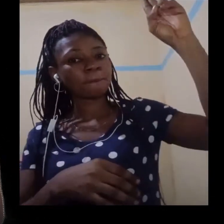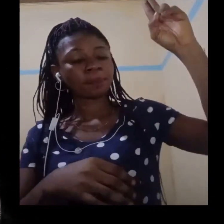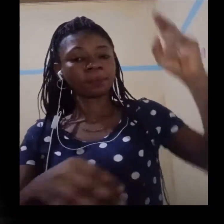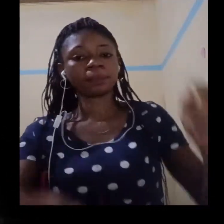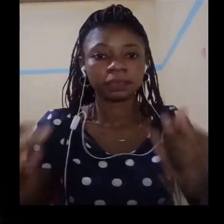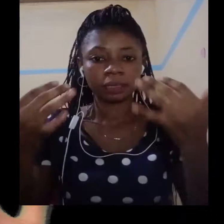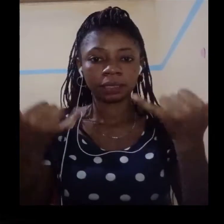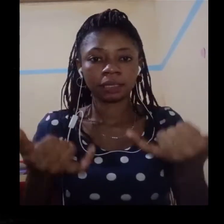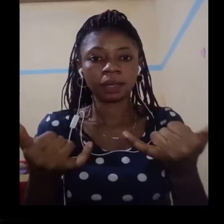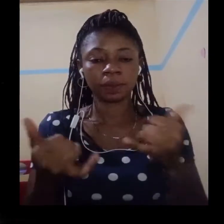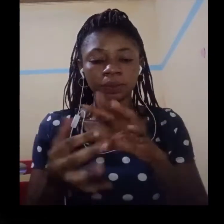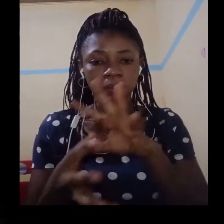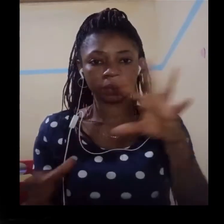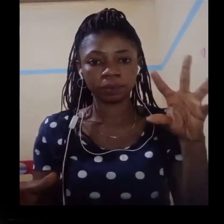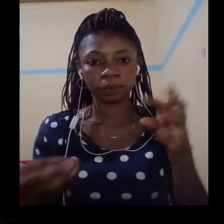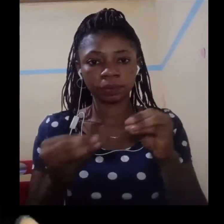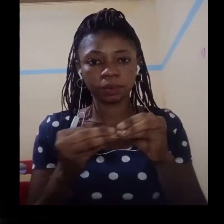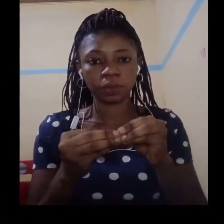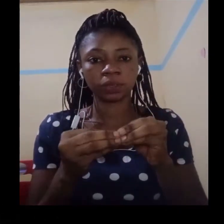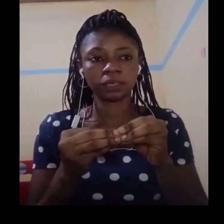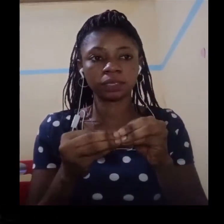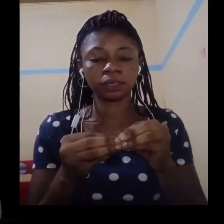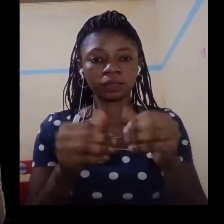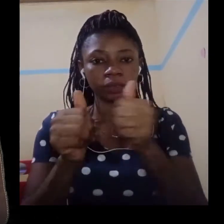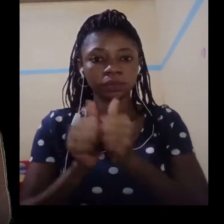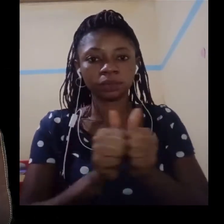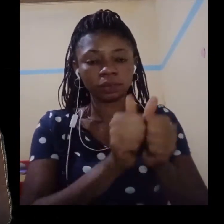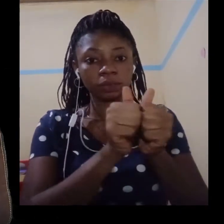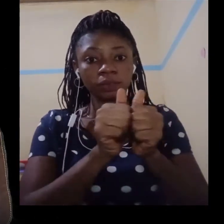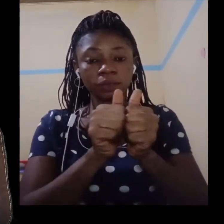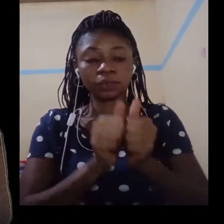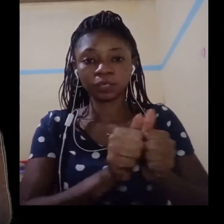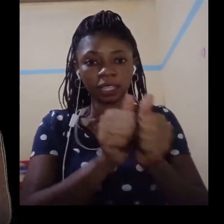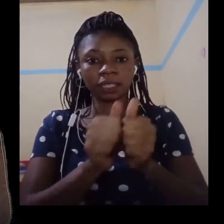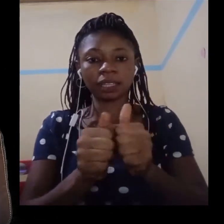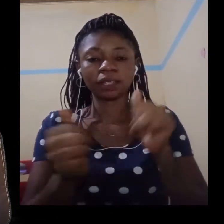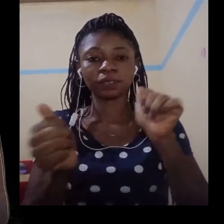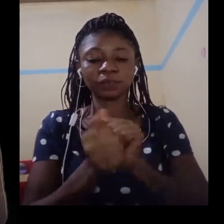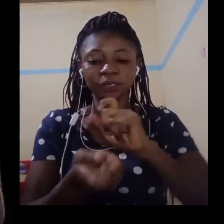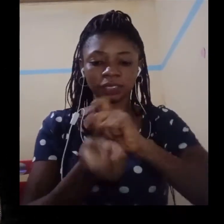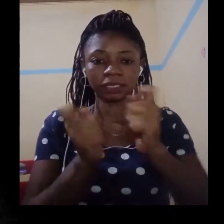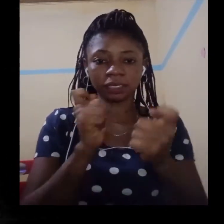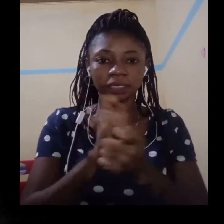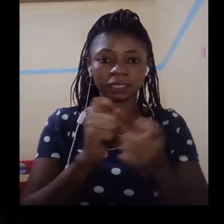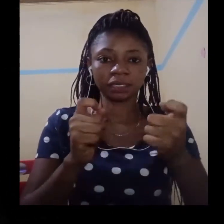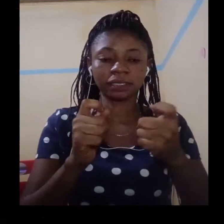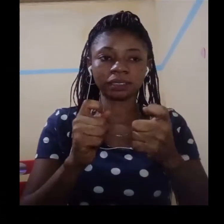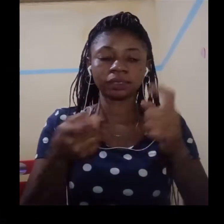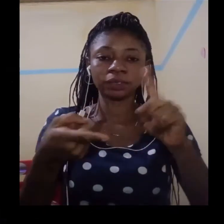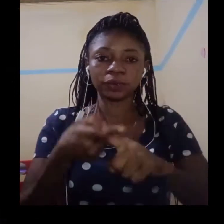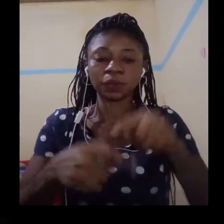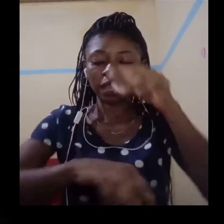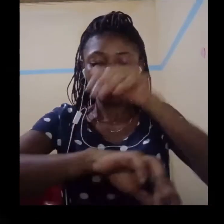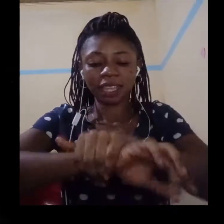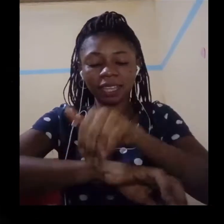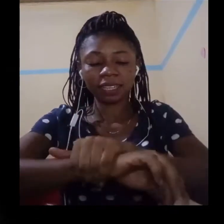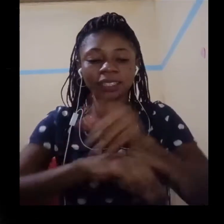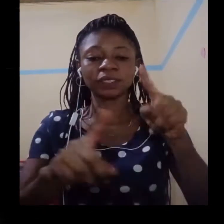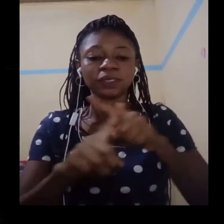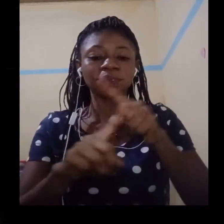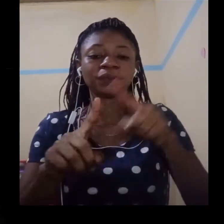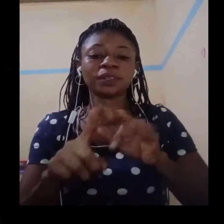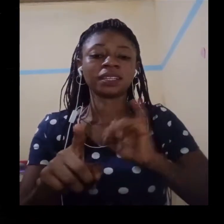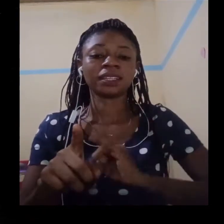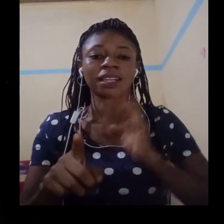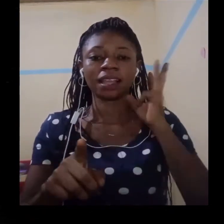translated into English when I was born and as I was 10 years old, that has